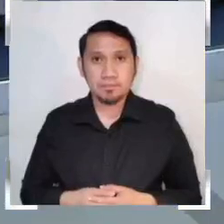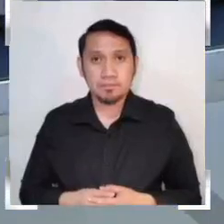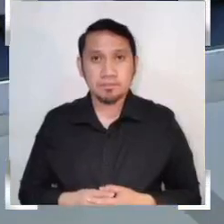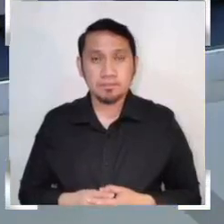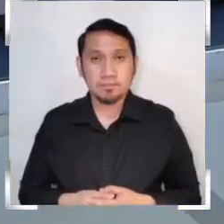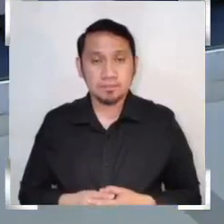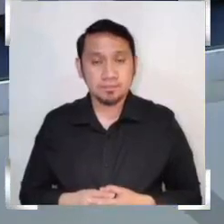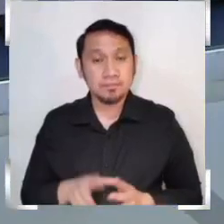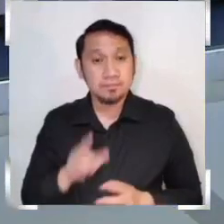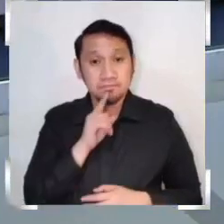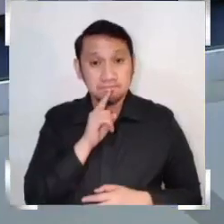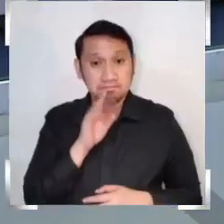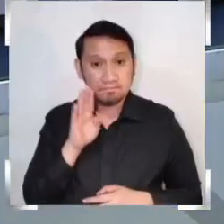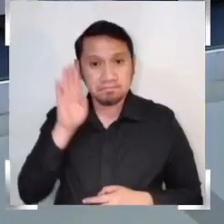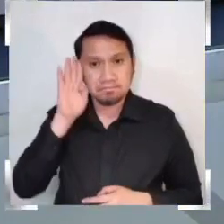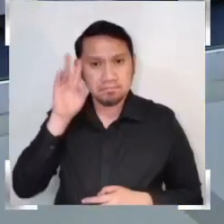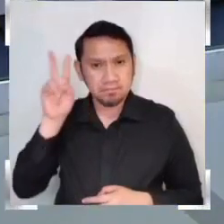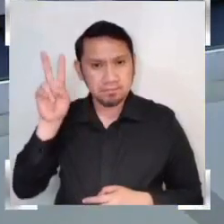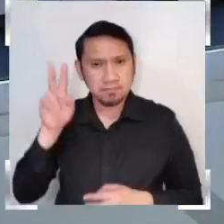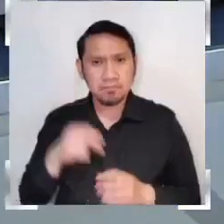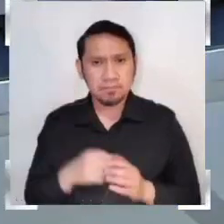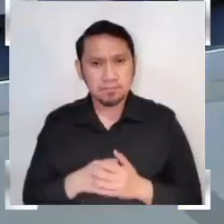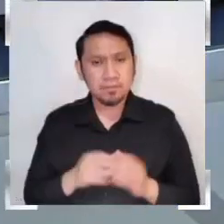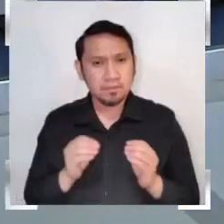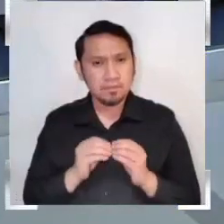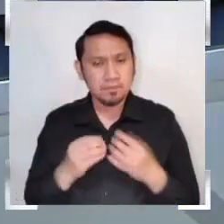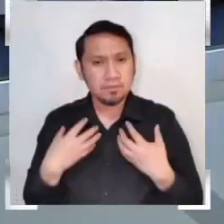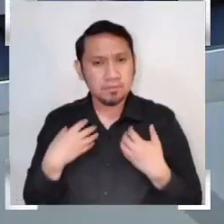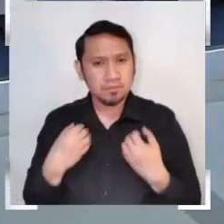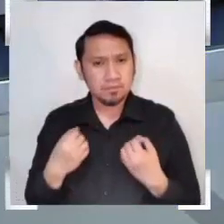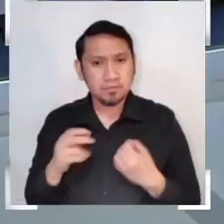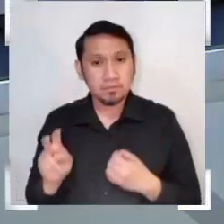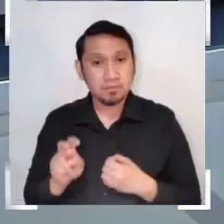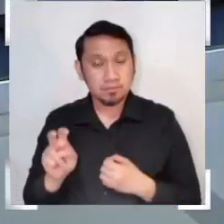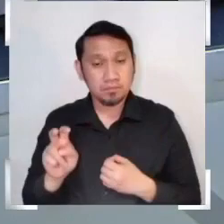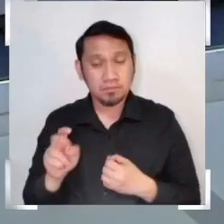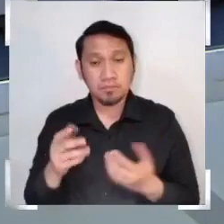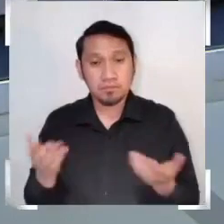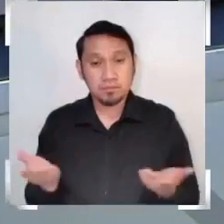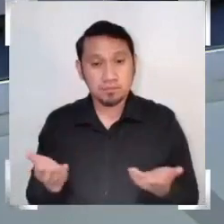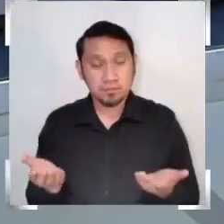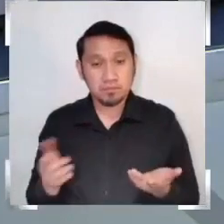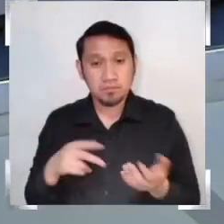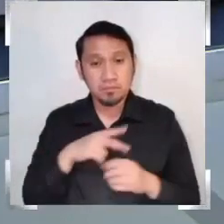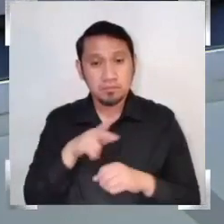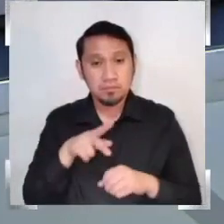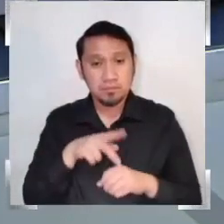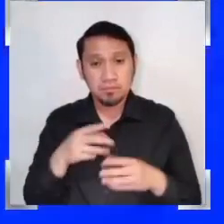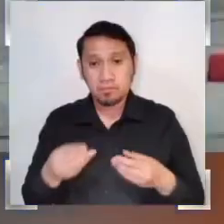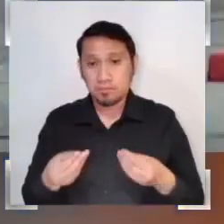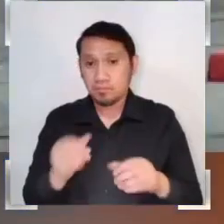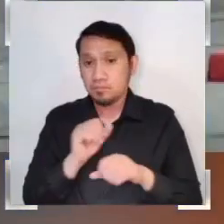Nangako si Pangulong Bongbong Marcos na palalakasin ang turismo sa bansa para magbigay trabaho sa mga Pilipino.